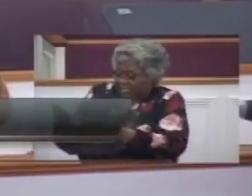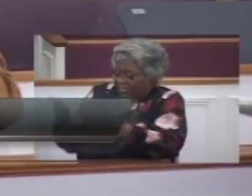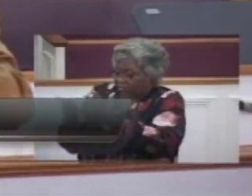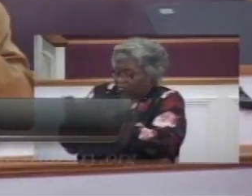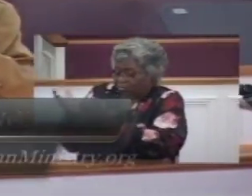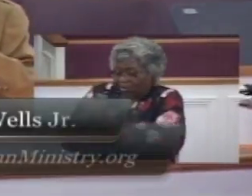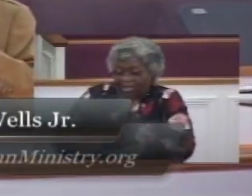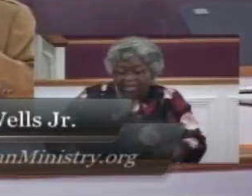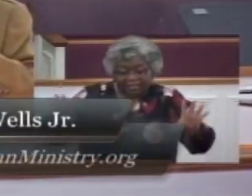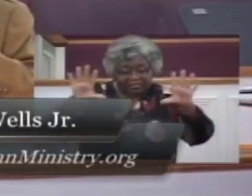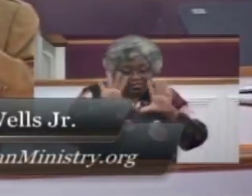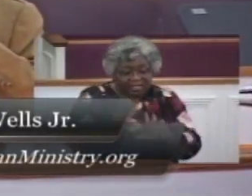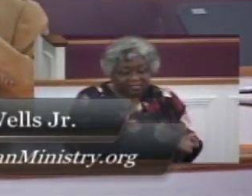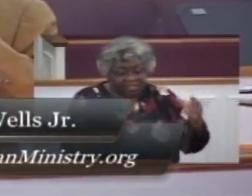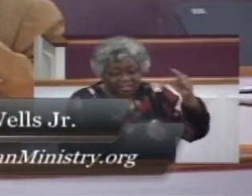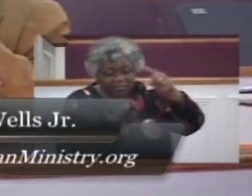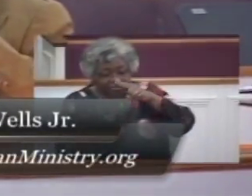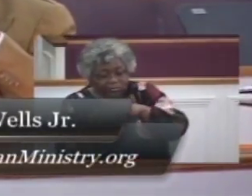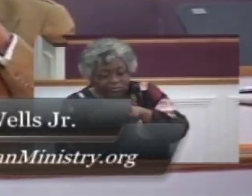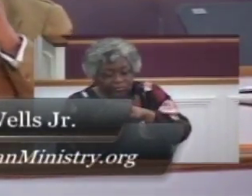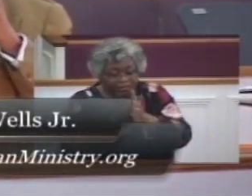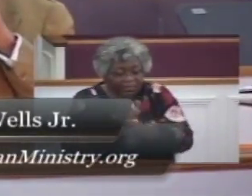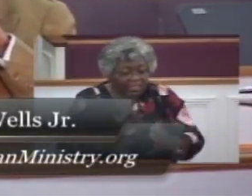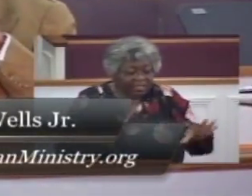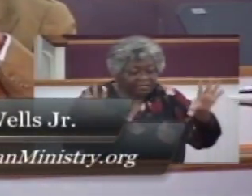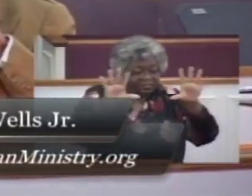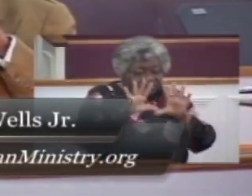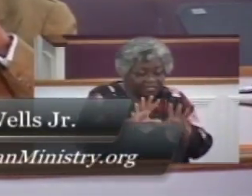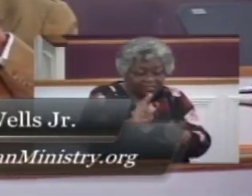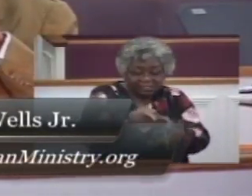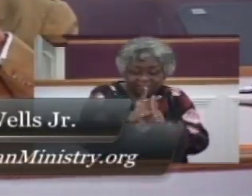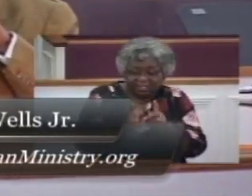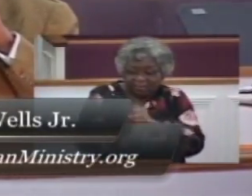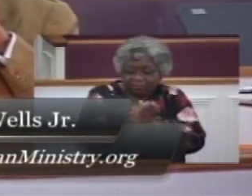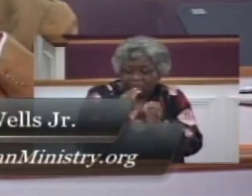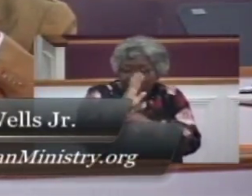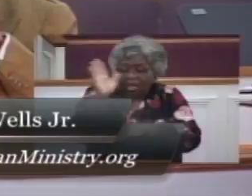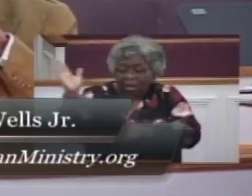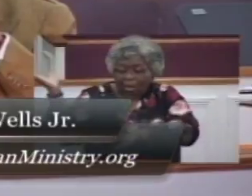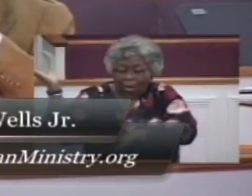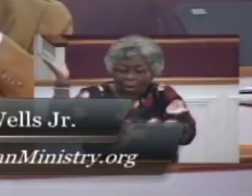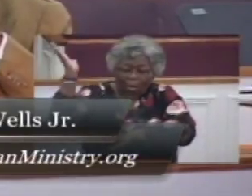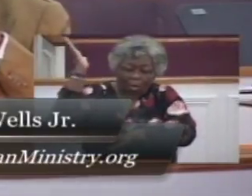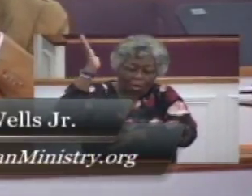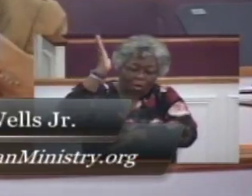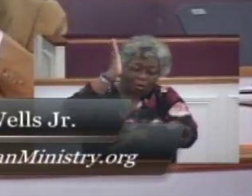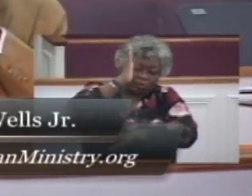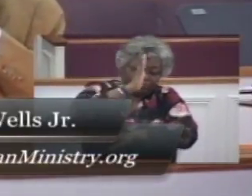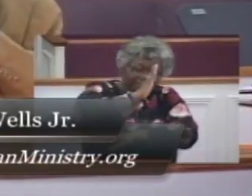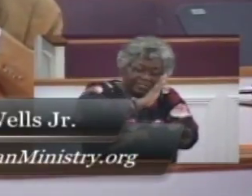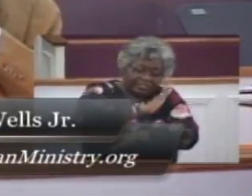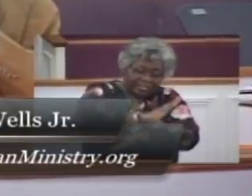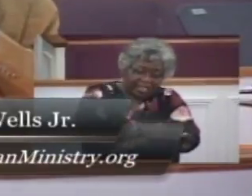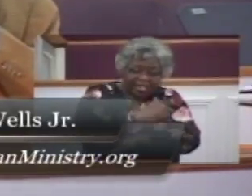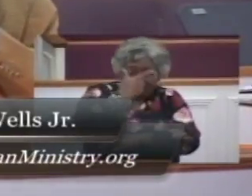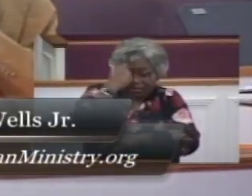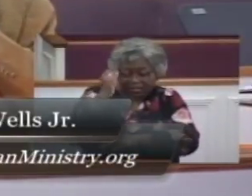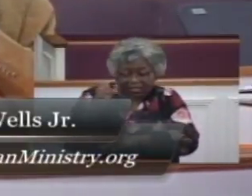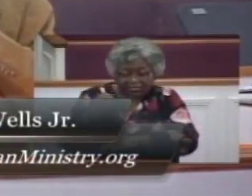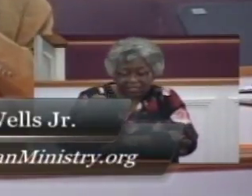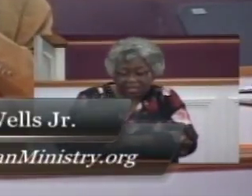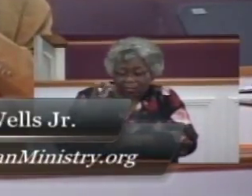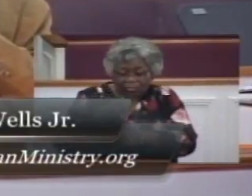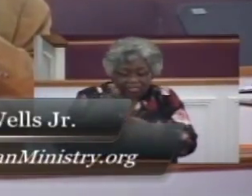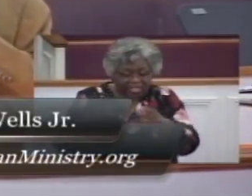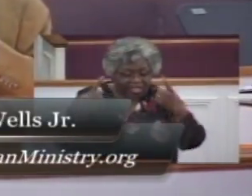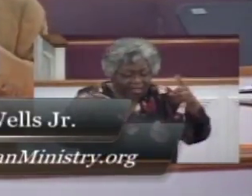Sunday through Sunday. You got to have enough to keep you all day long, because you can't